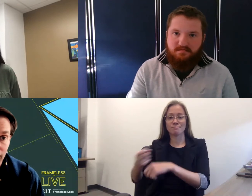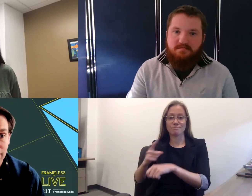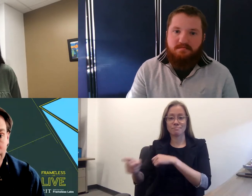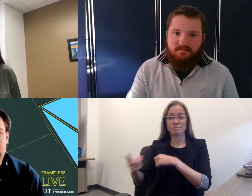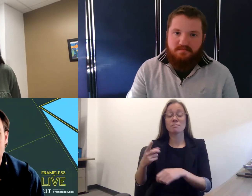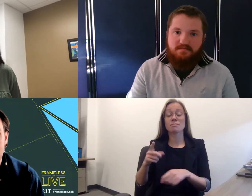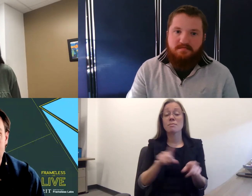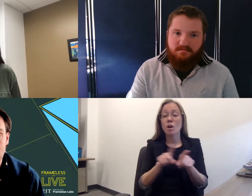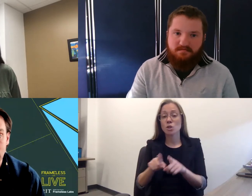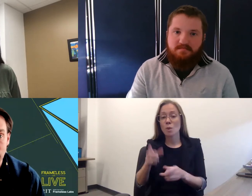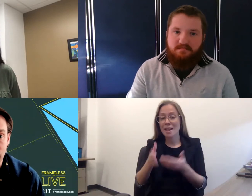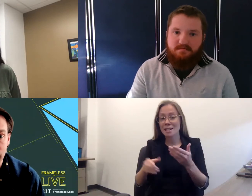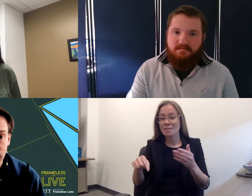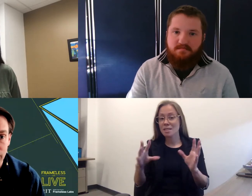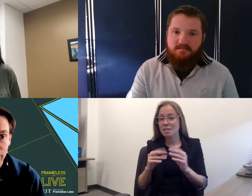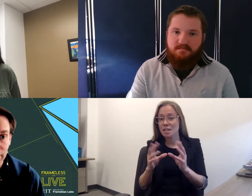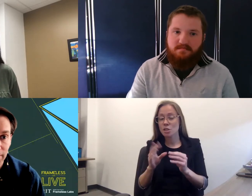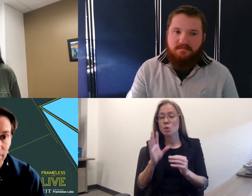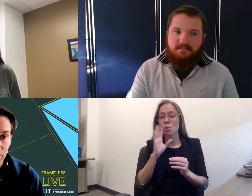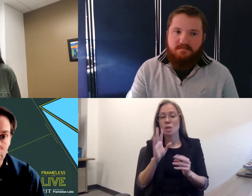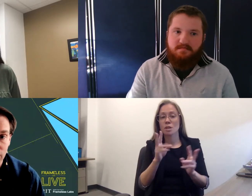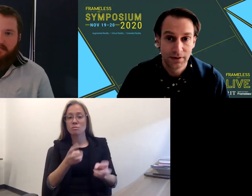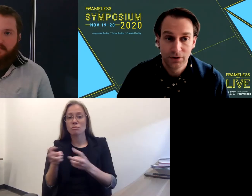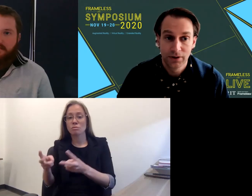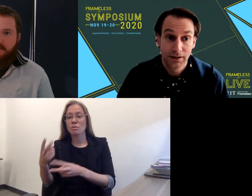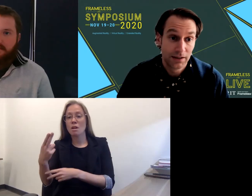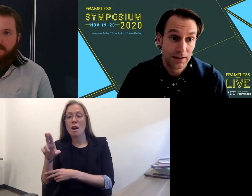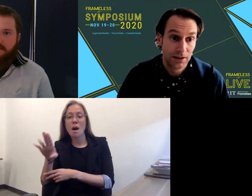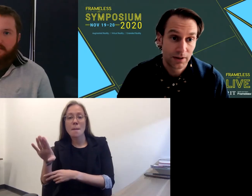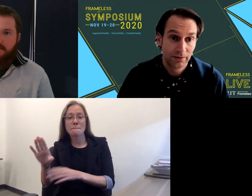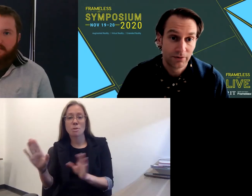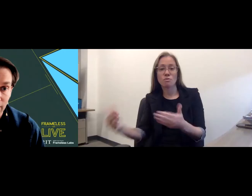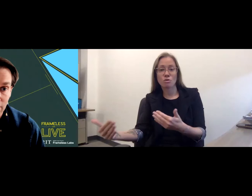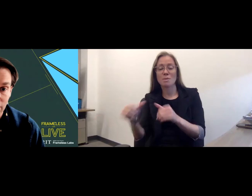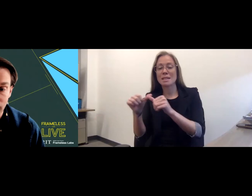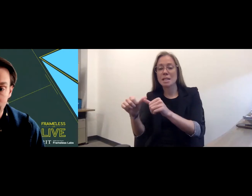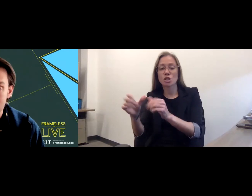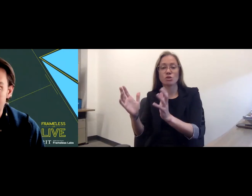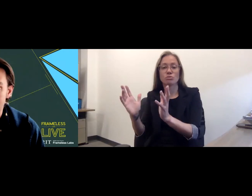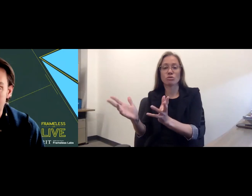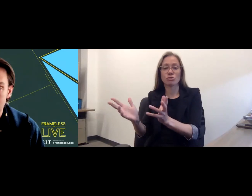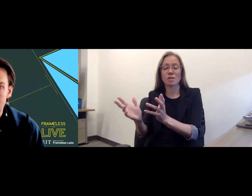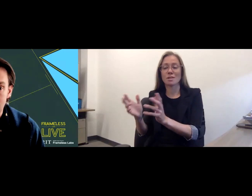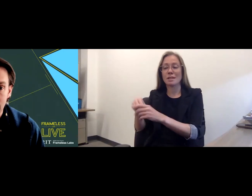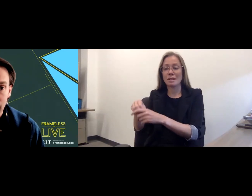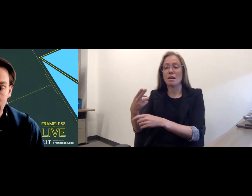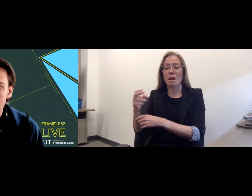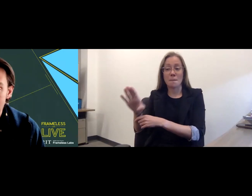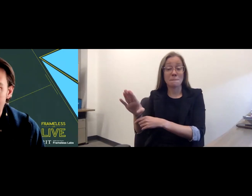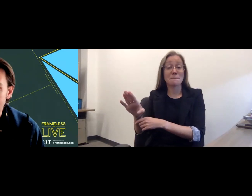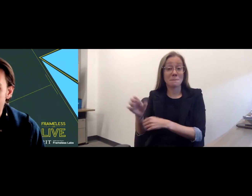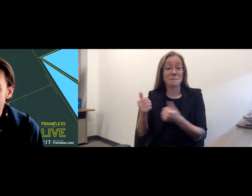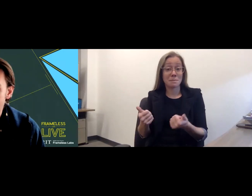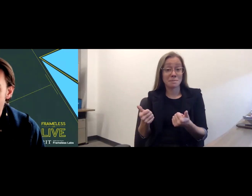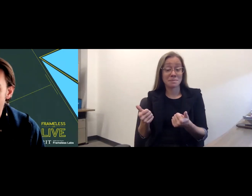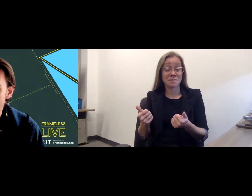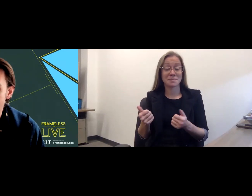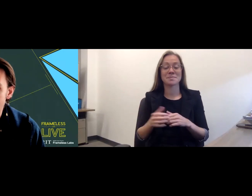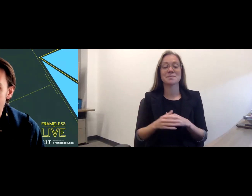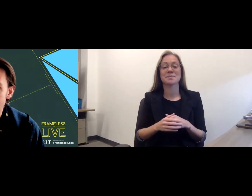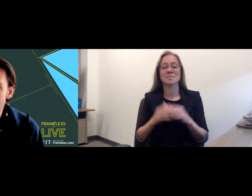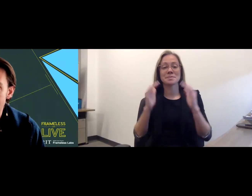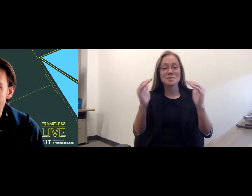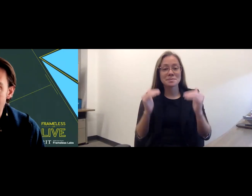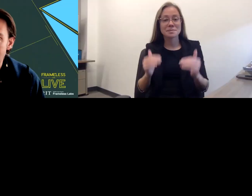at the end of this session, we can move to the hubs rooms and you can continue a conversation over there. So with that, let's move